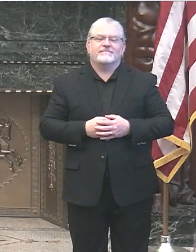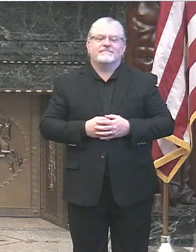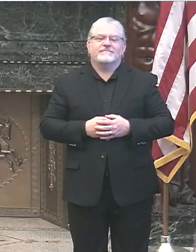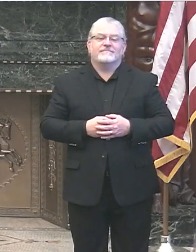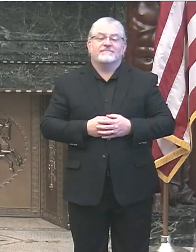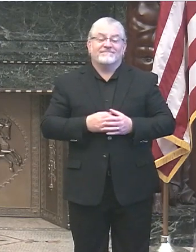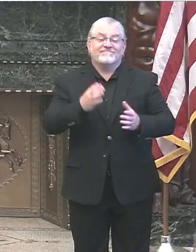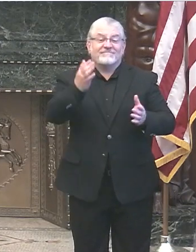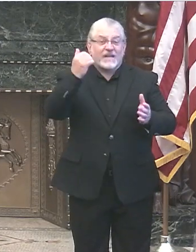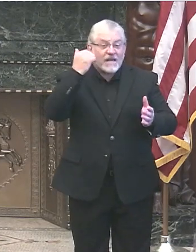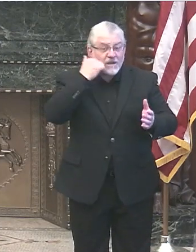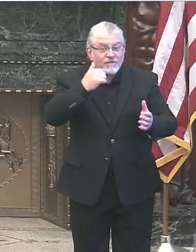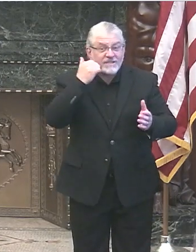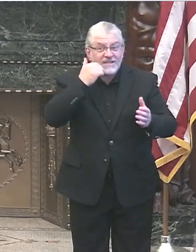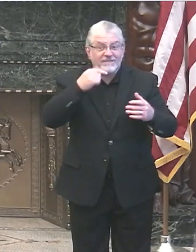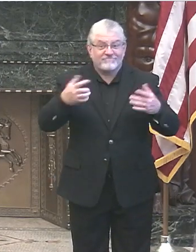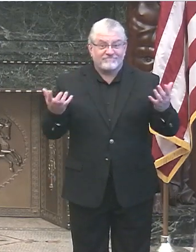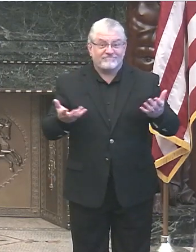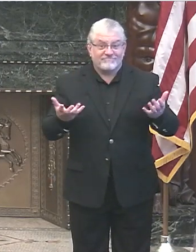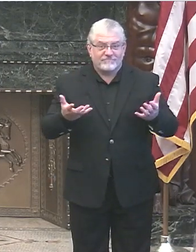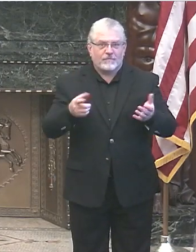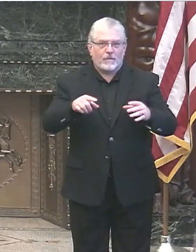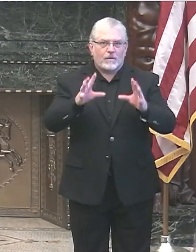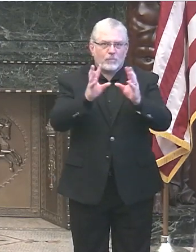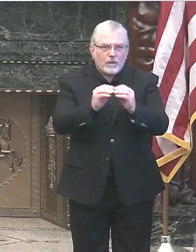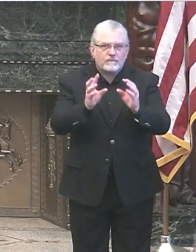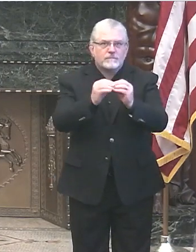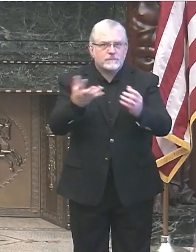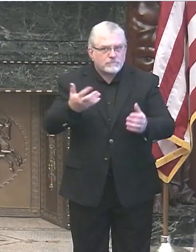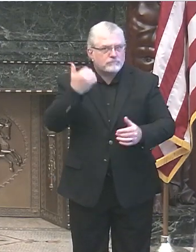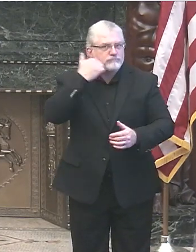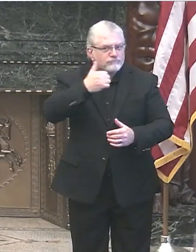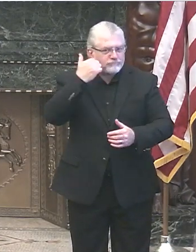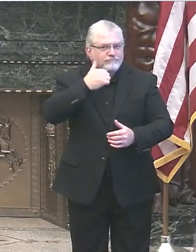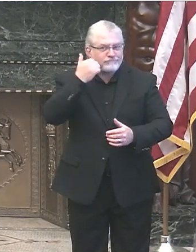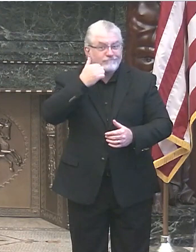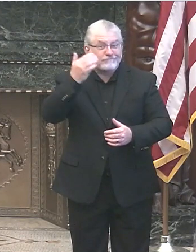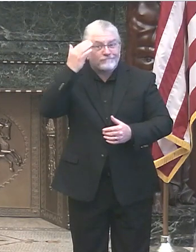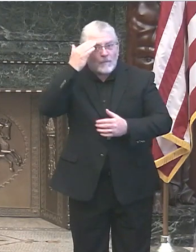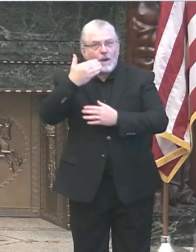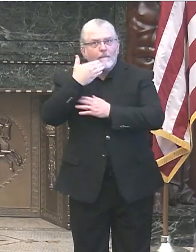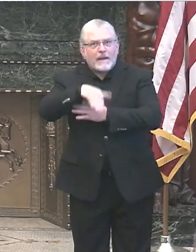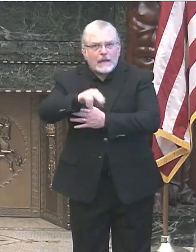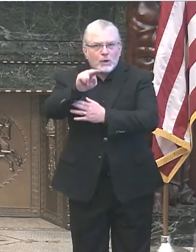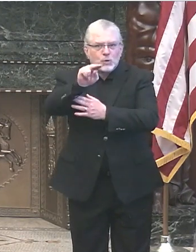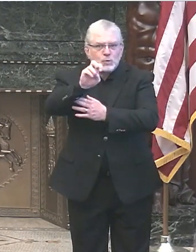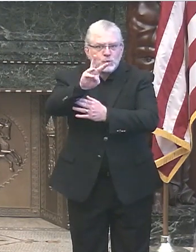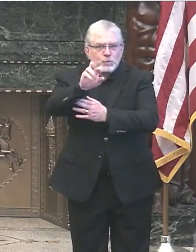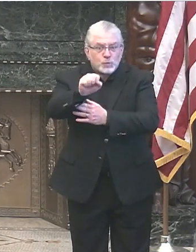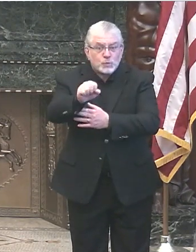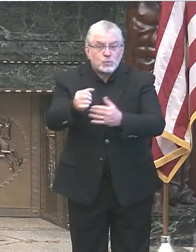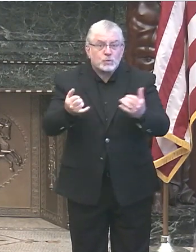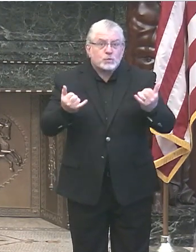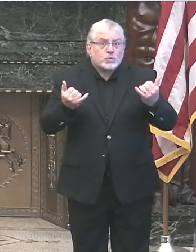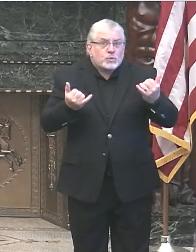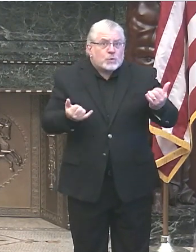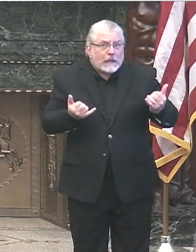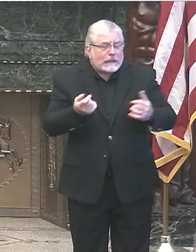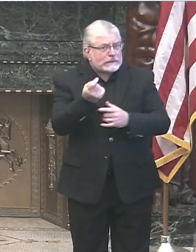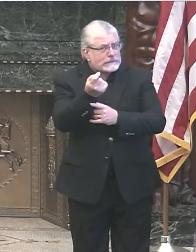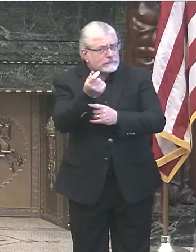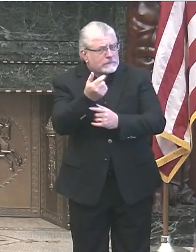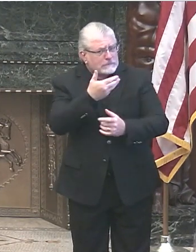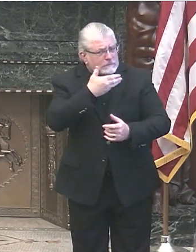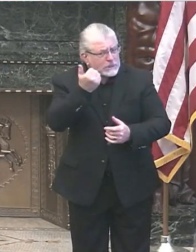for a few weeks now, and I've mainly been giving bad news. Today, the news is a little bit better. We are seeing a slowing in the growth of cases